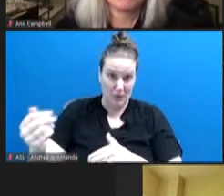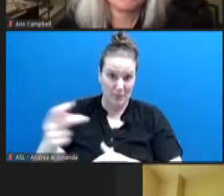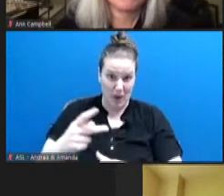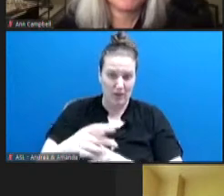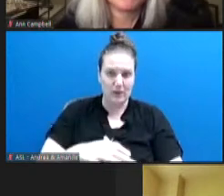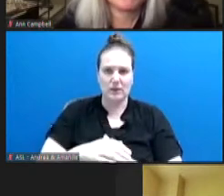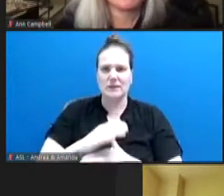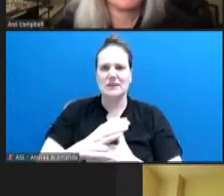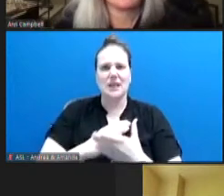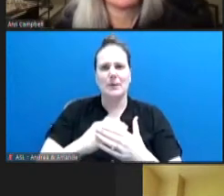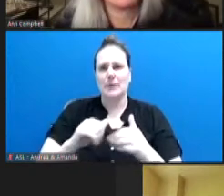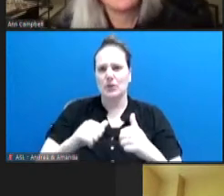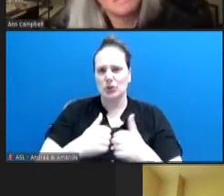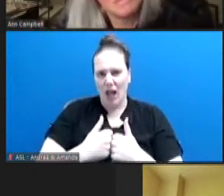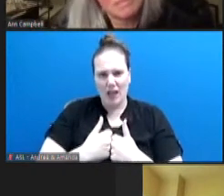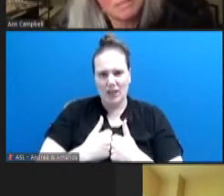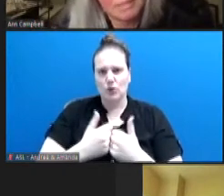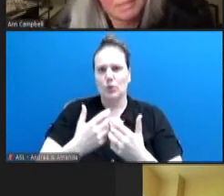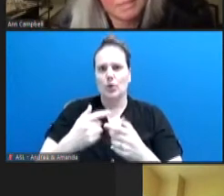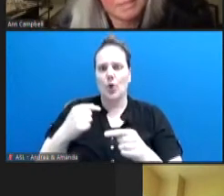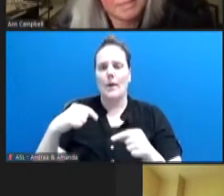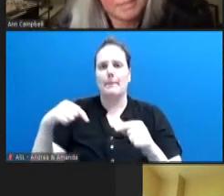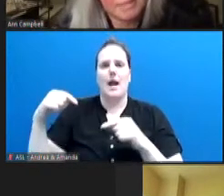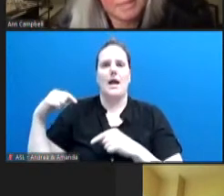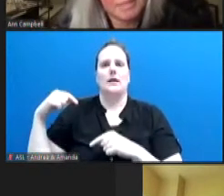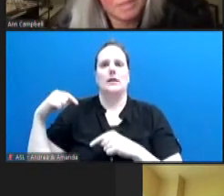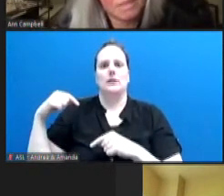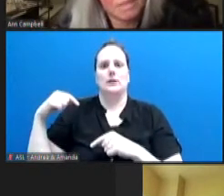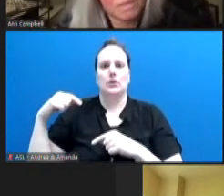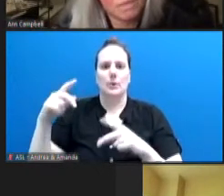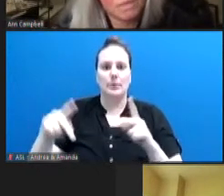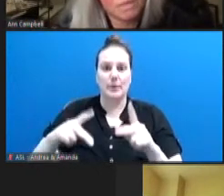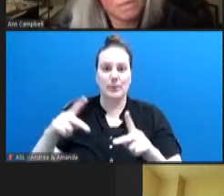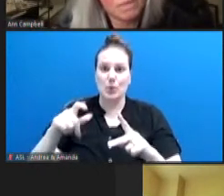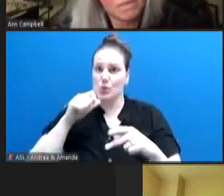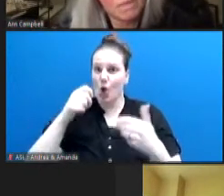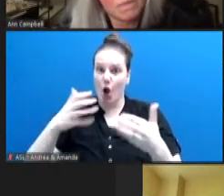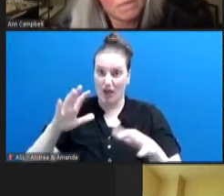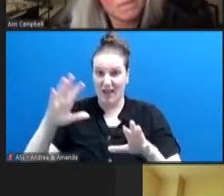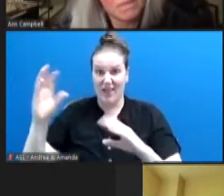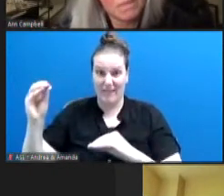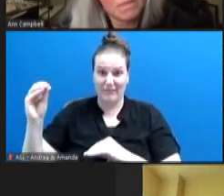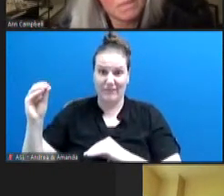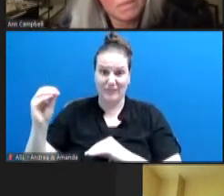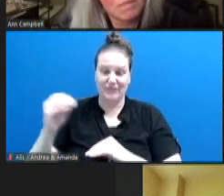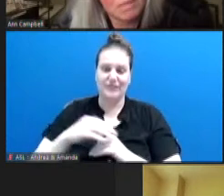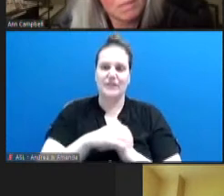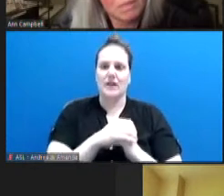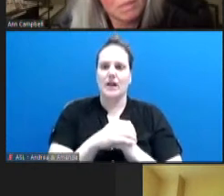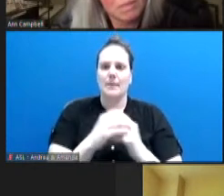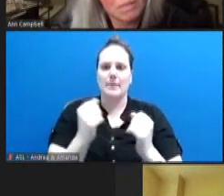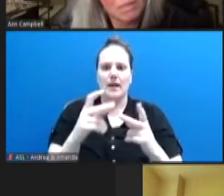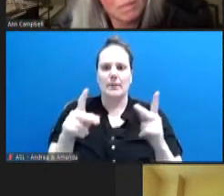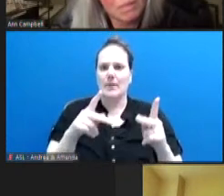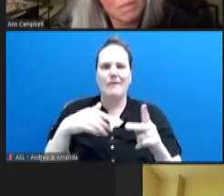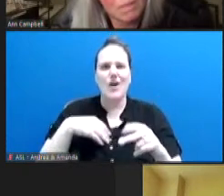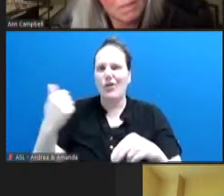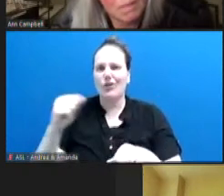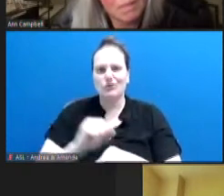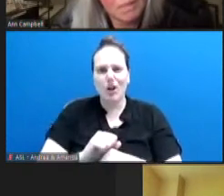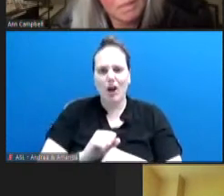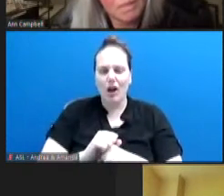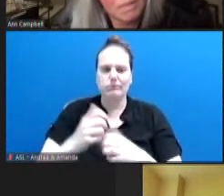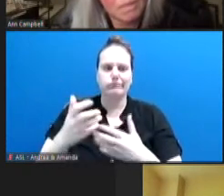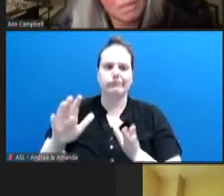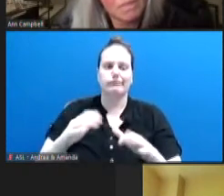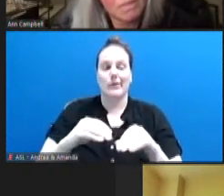of the challenges are we're going back to people who are already left. A lot of them have other jobs already or have kind of